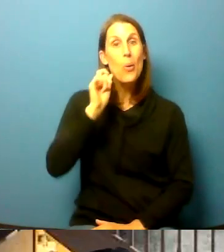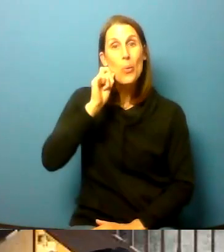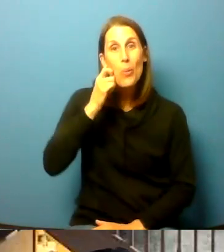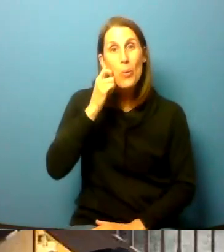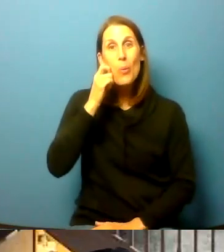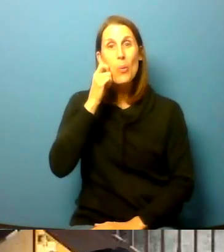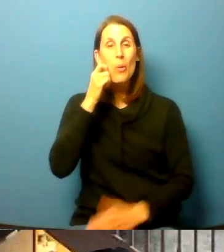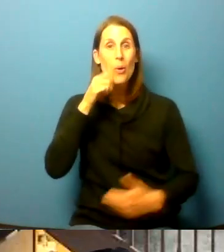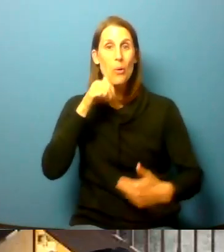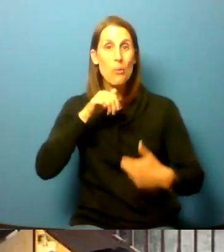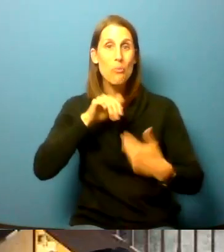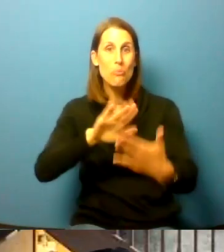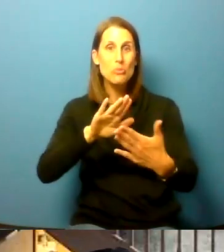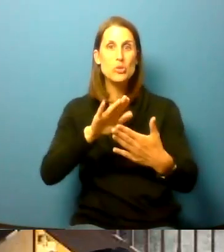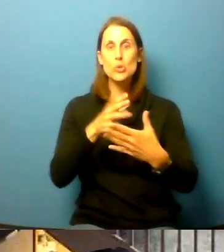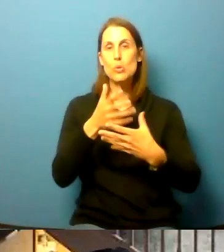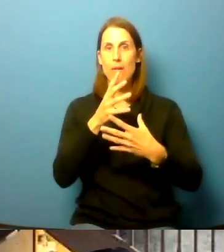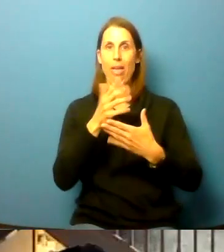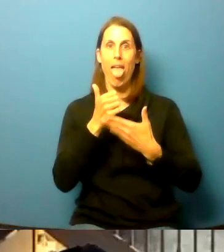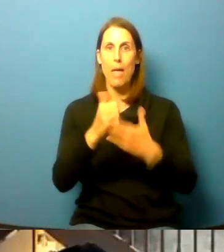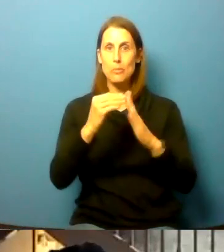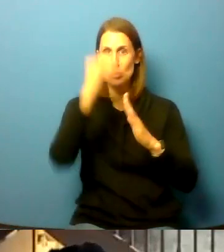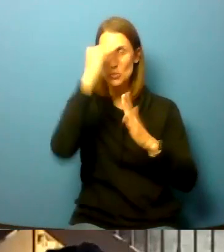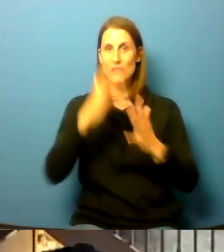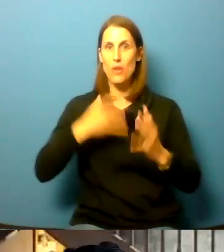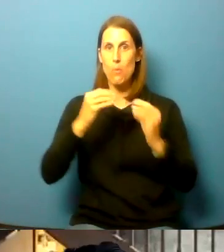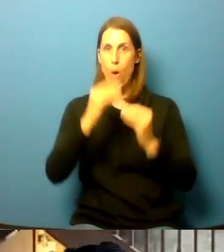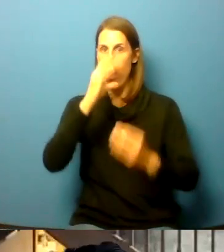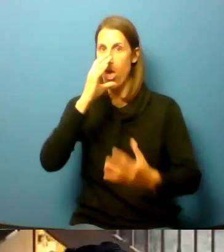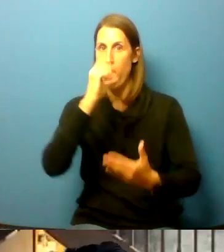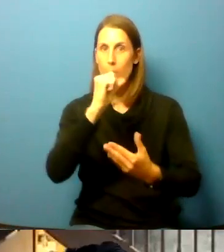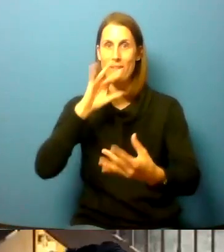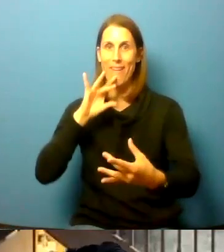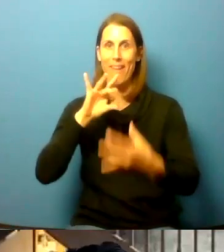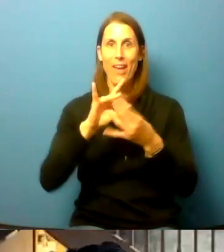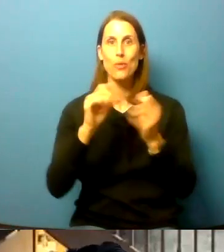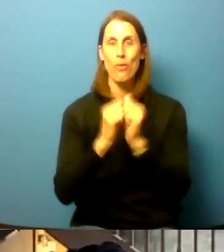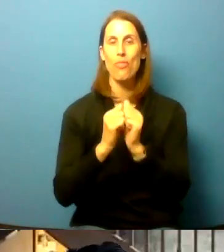Text or what we are reading aloud.